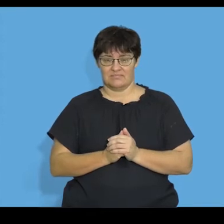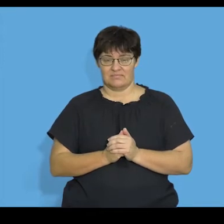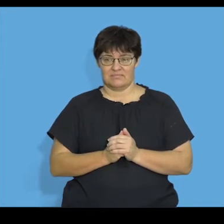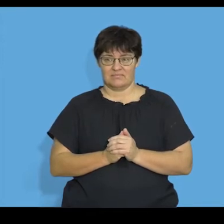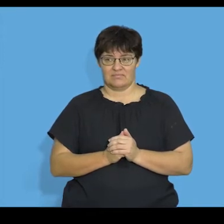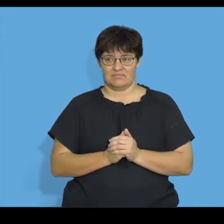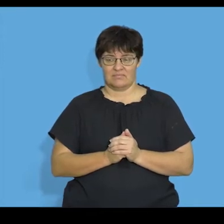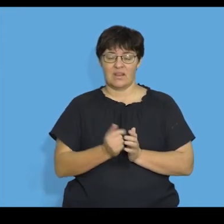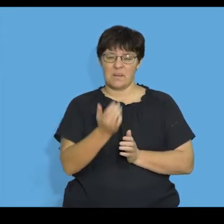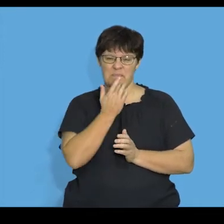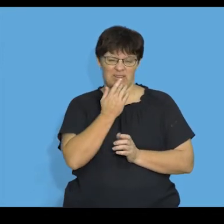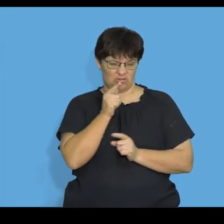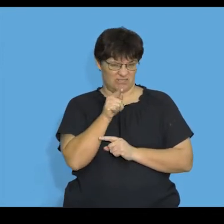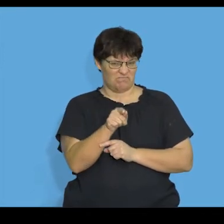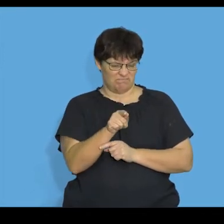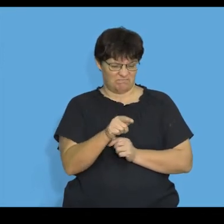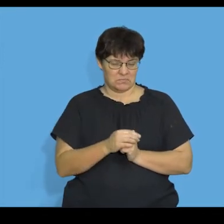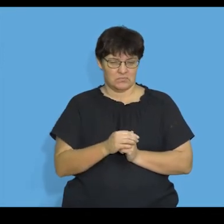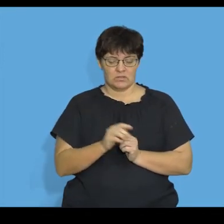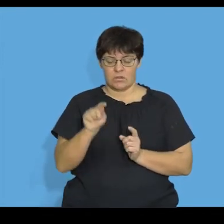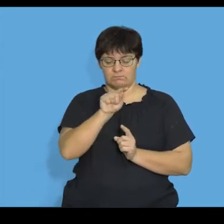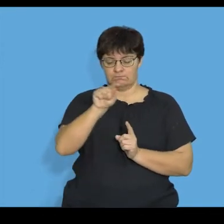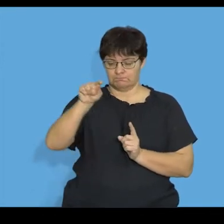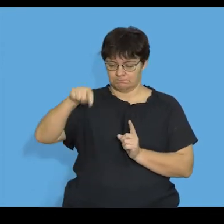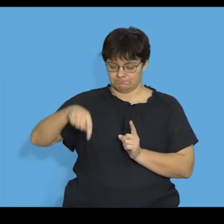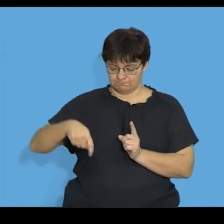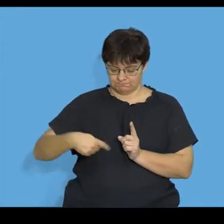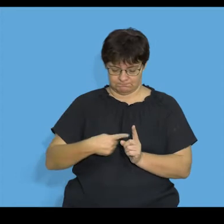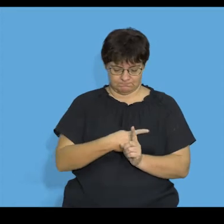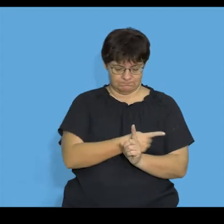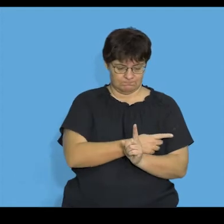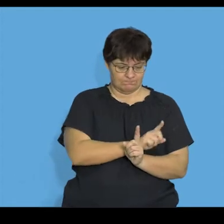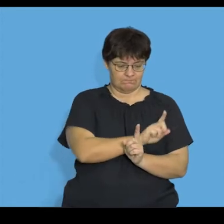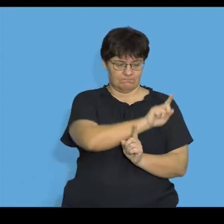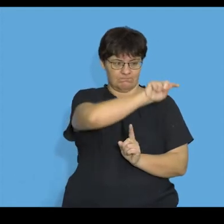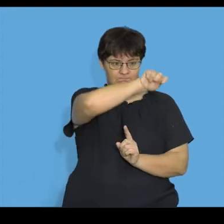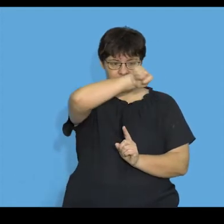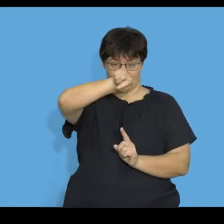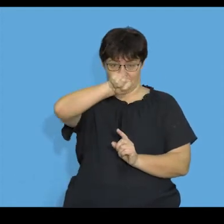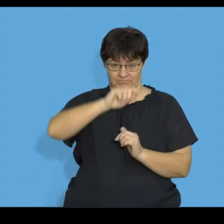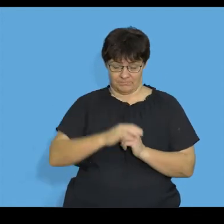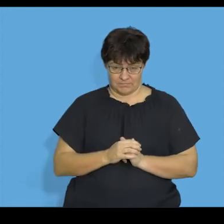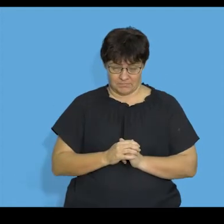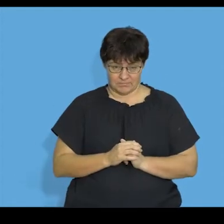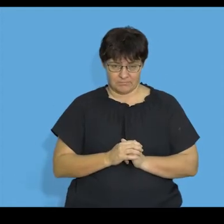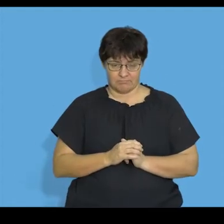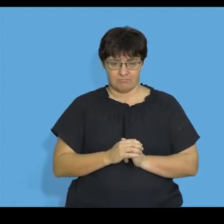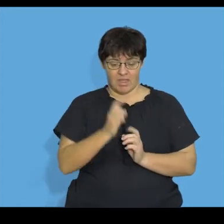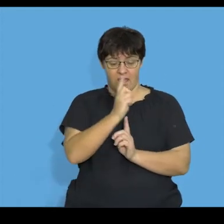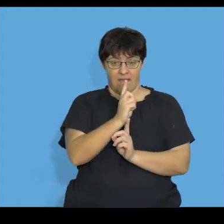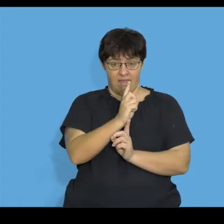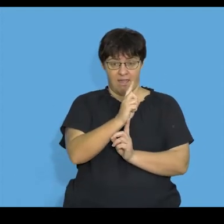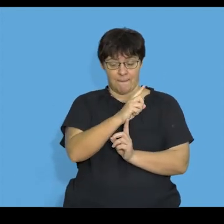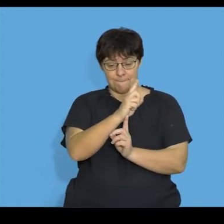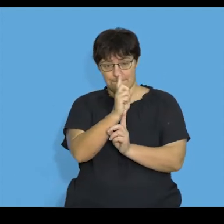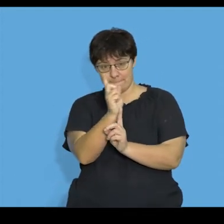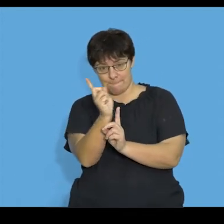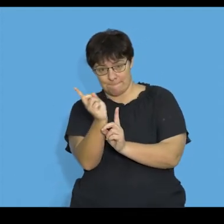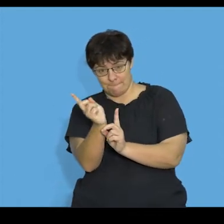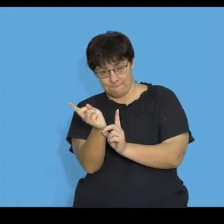to the negative end. So the direction of the current would be around in this direction. And what we're